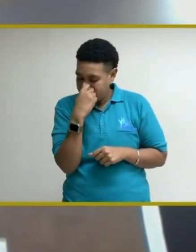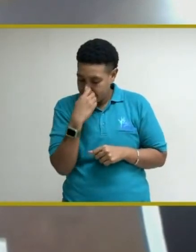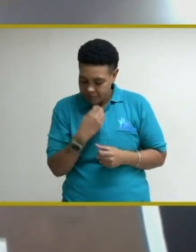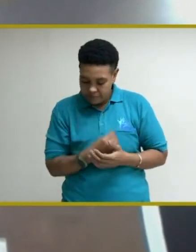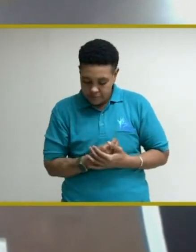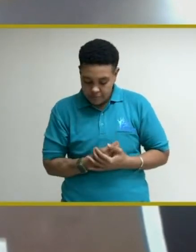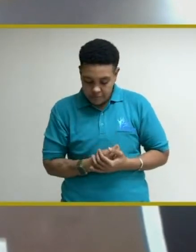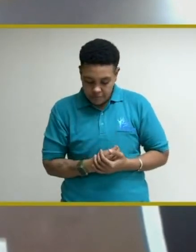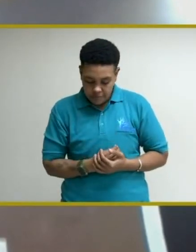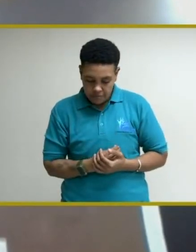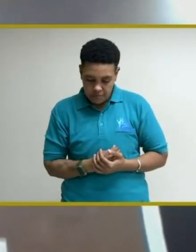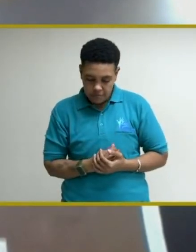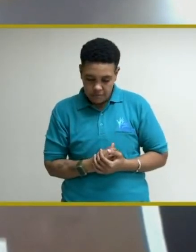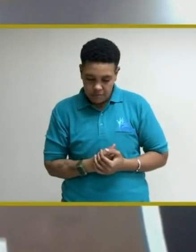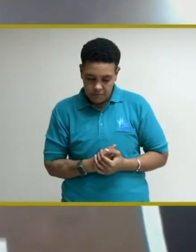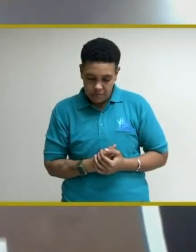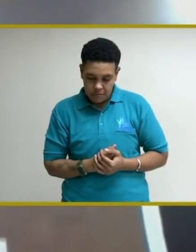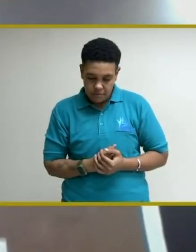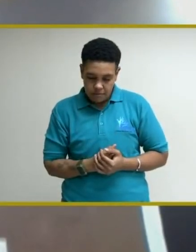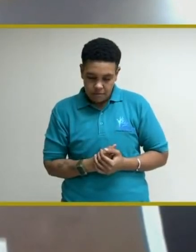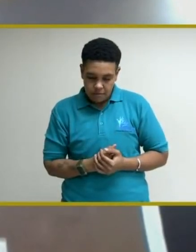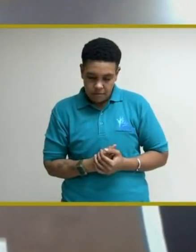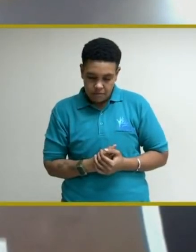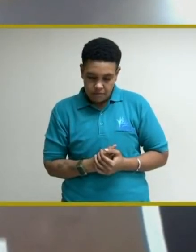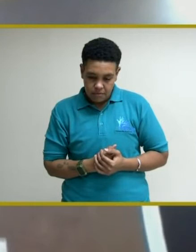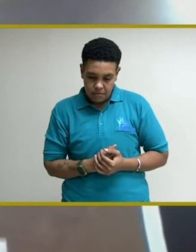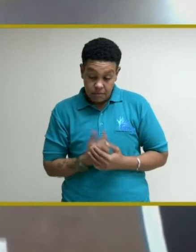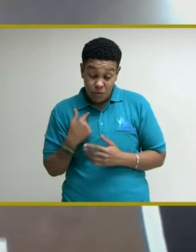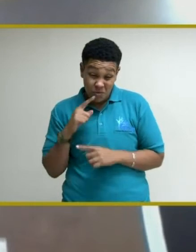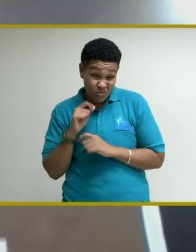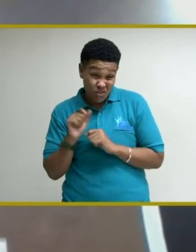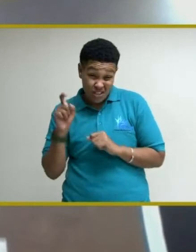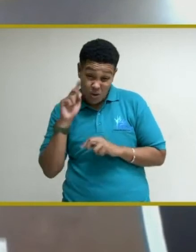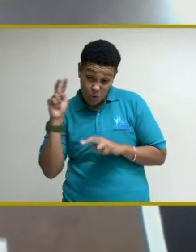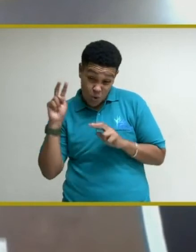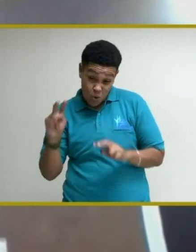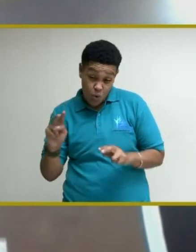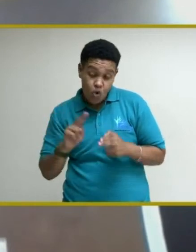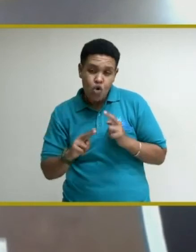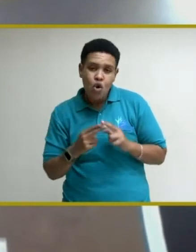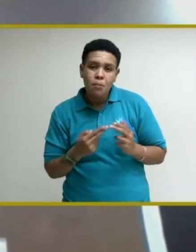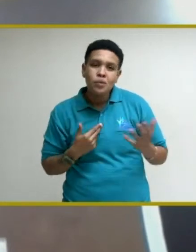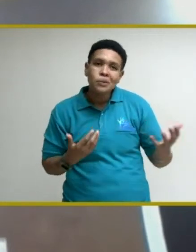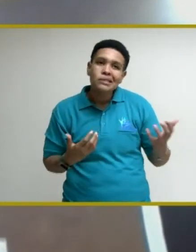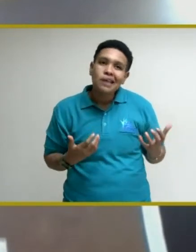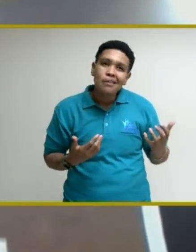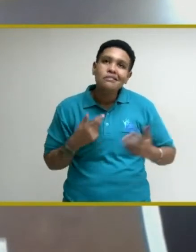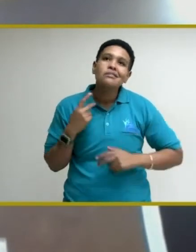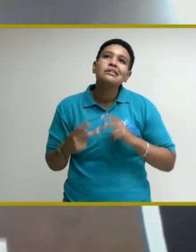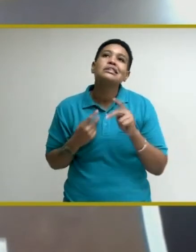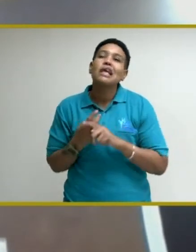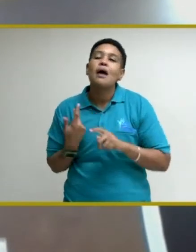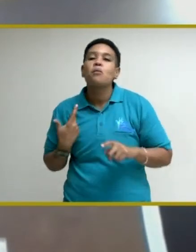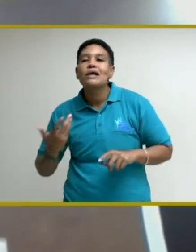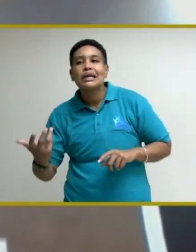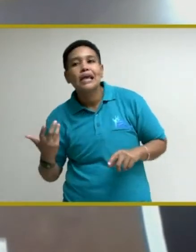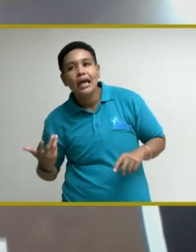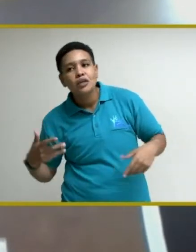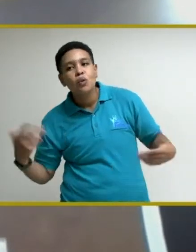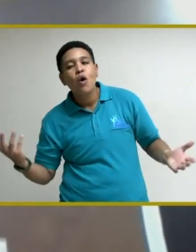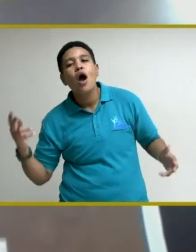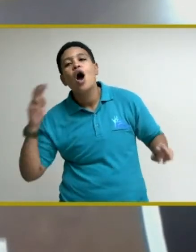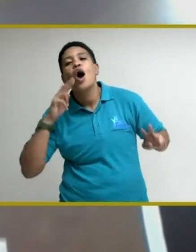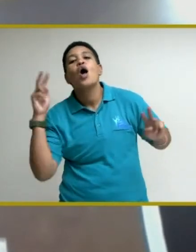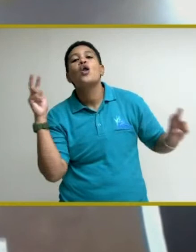to look at the numbers we are getting, the types we're getting, and possibly look at who